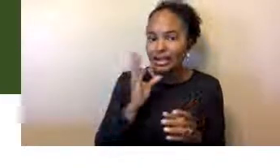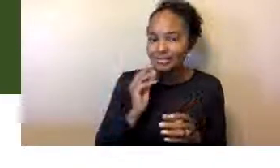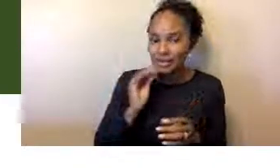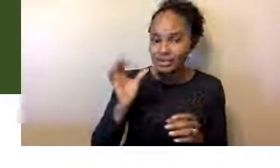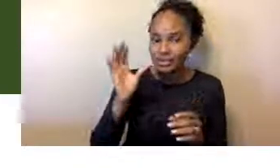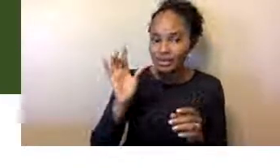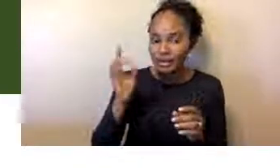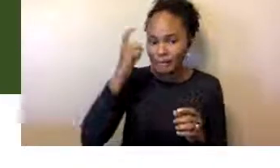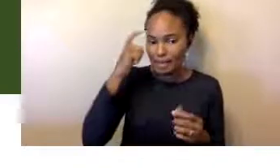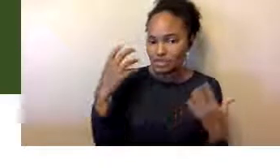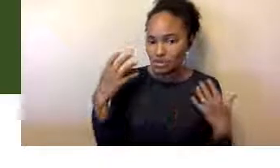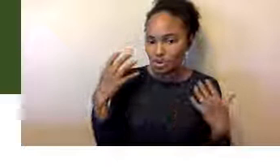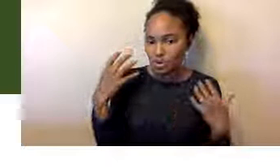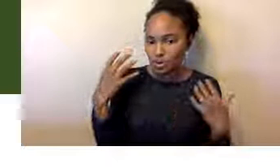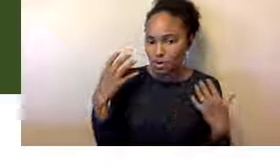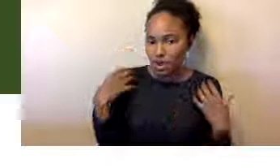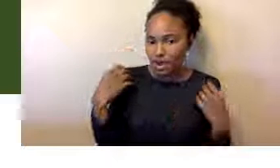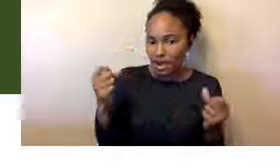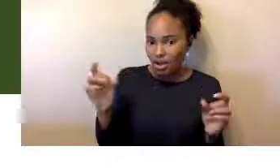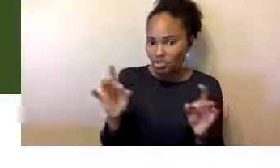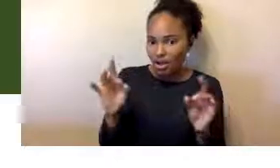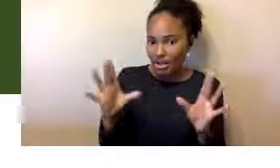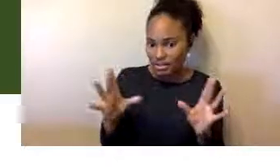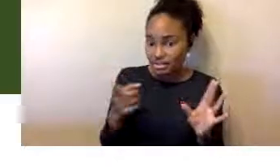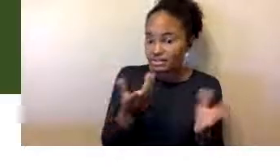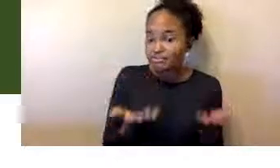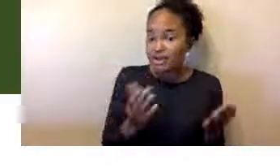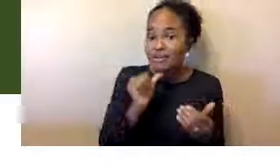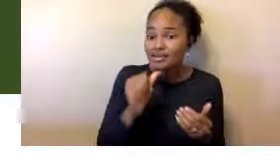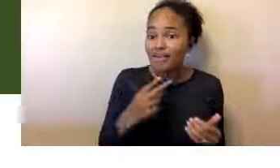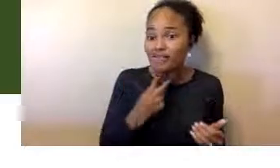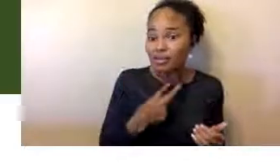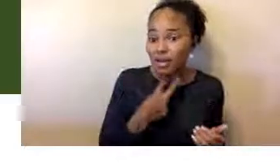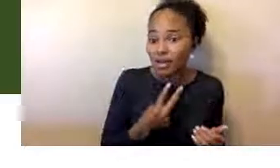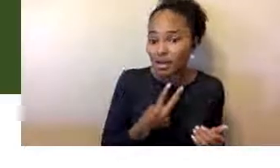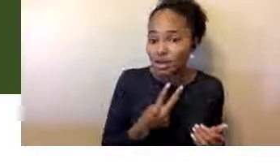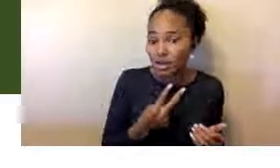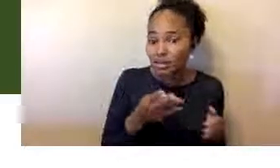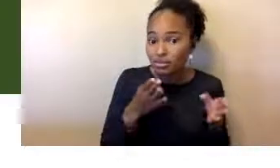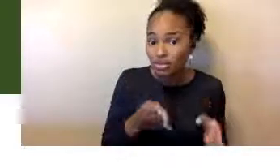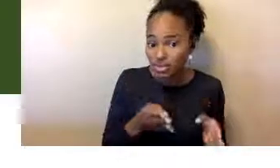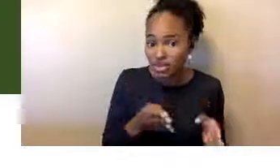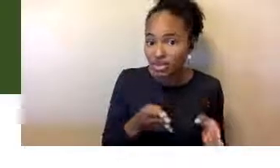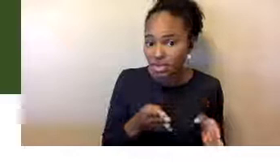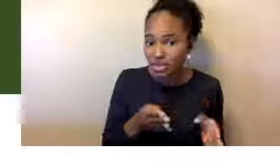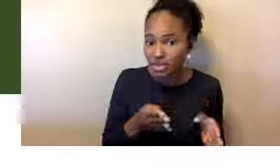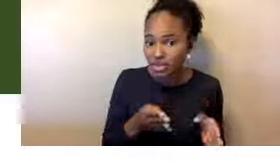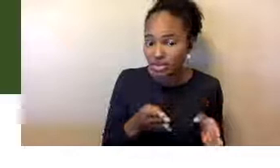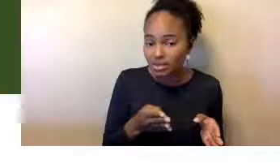member who may be nonverbal, what they hear from crisis line is that individuals who are nonverbal